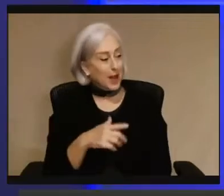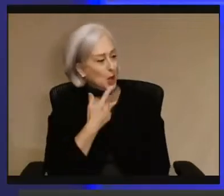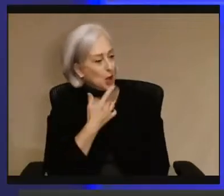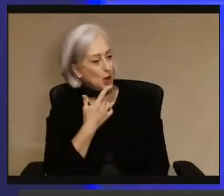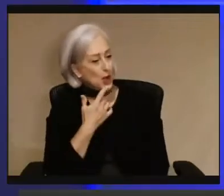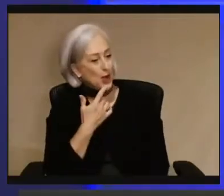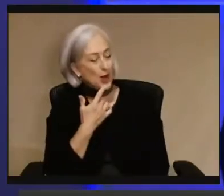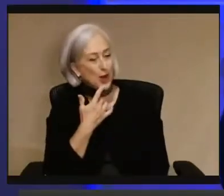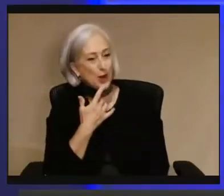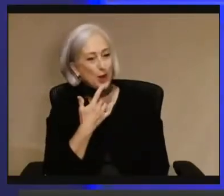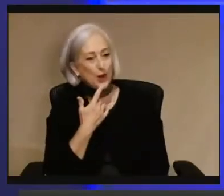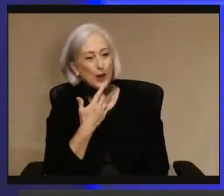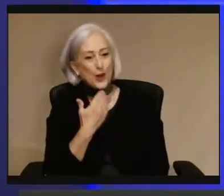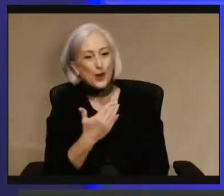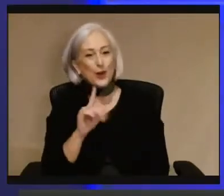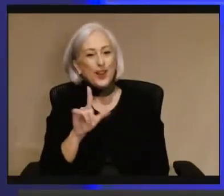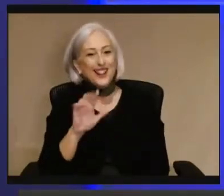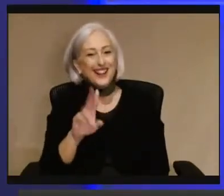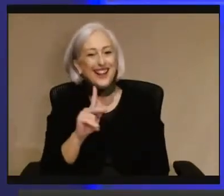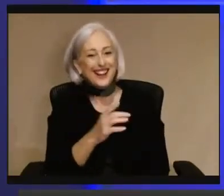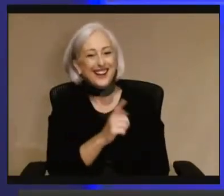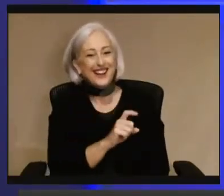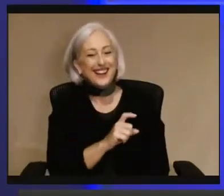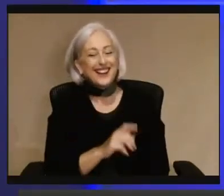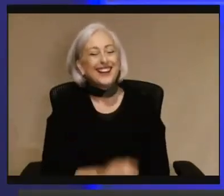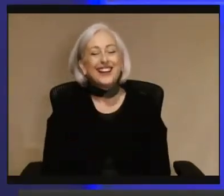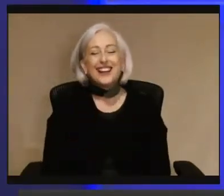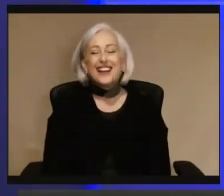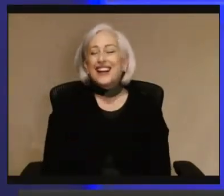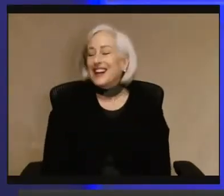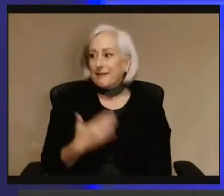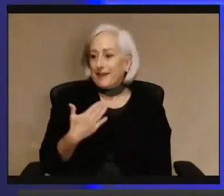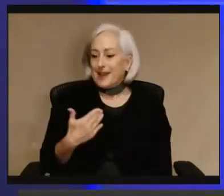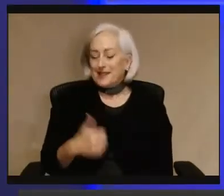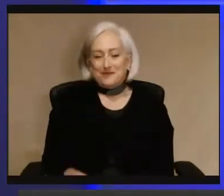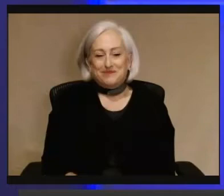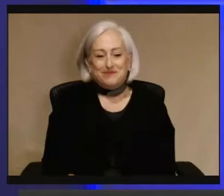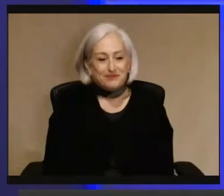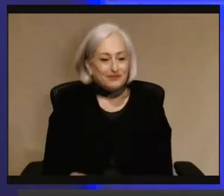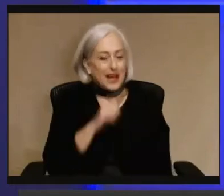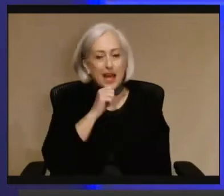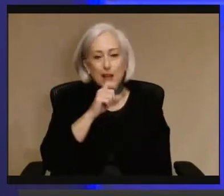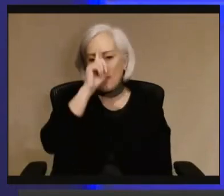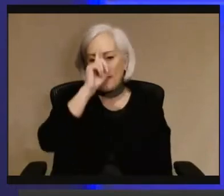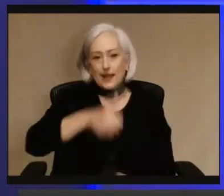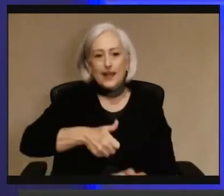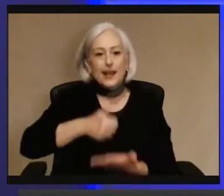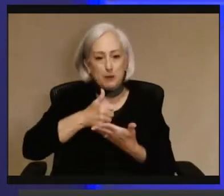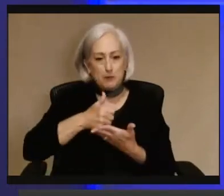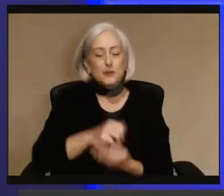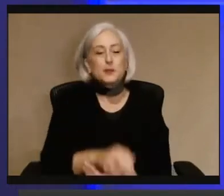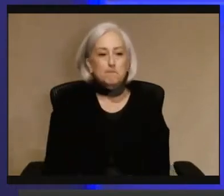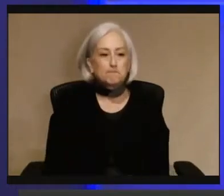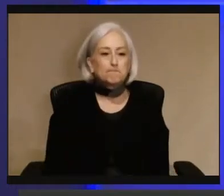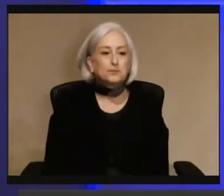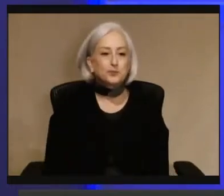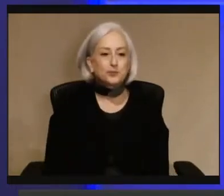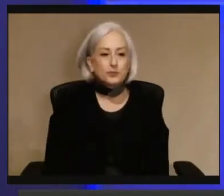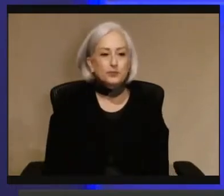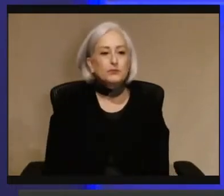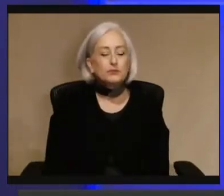thanks. I don't think it helps by any stretch. And as